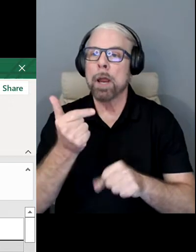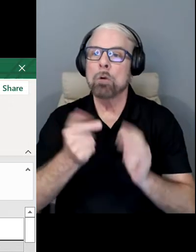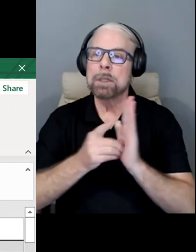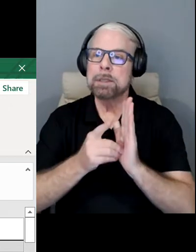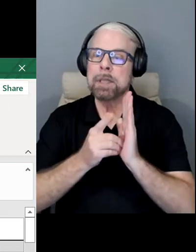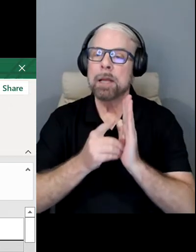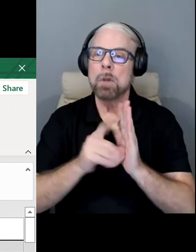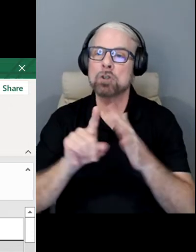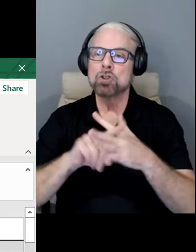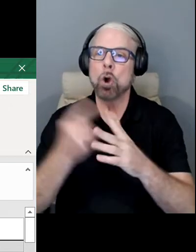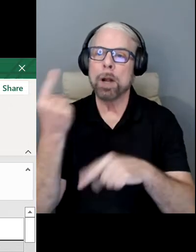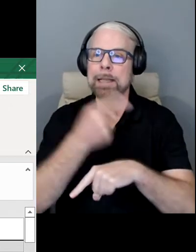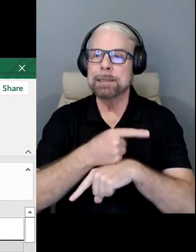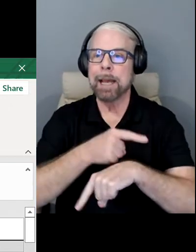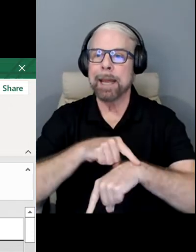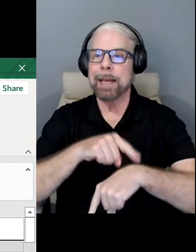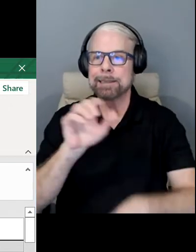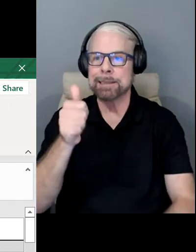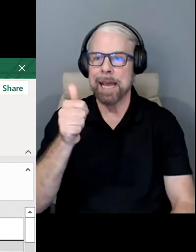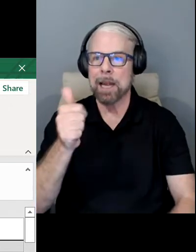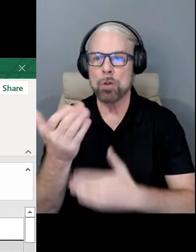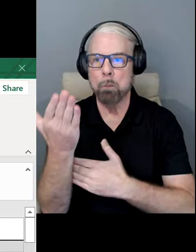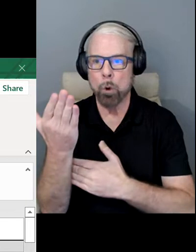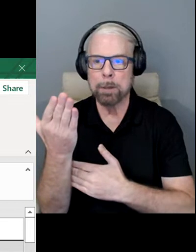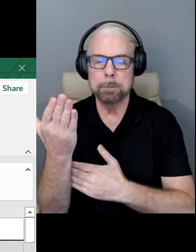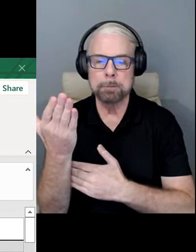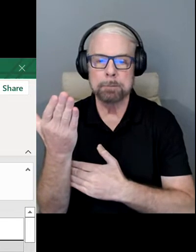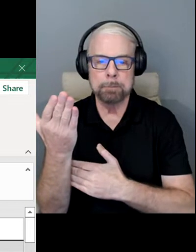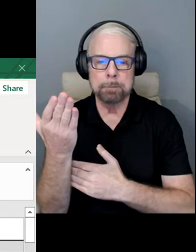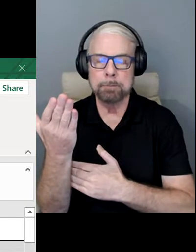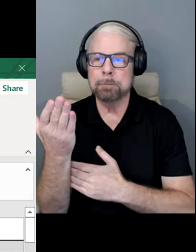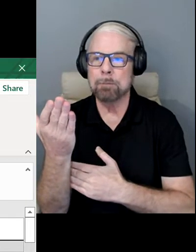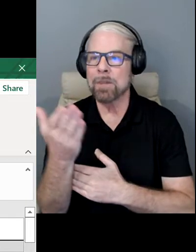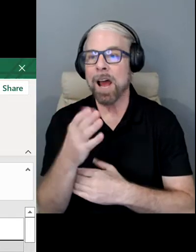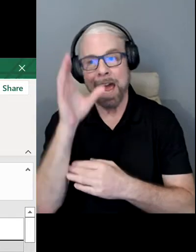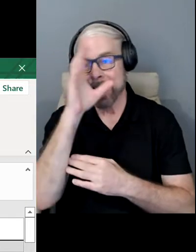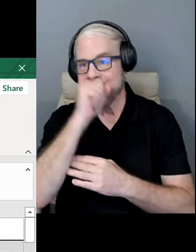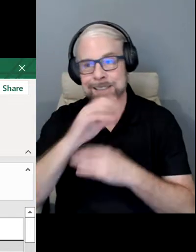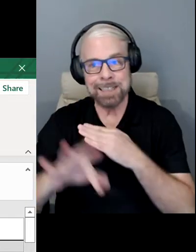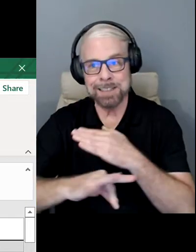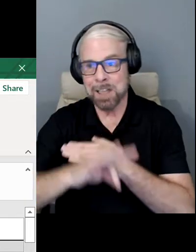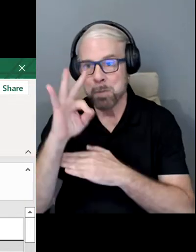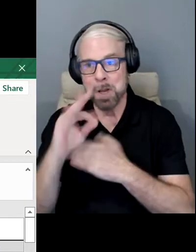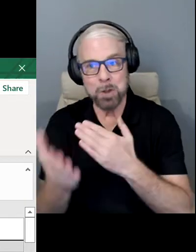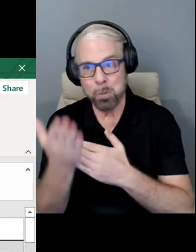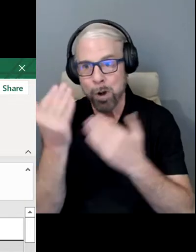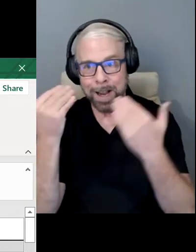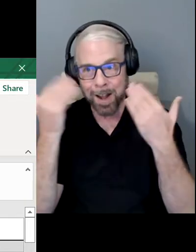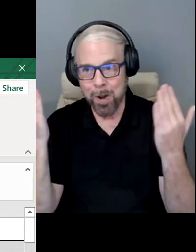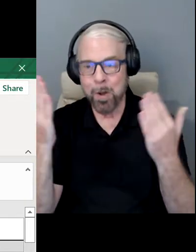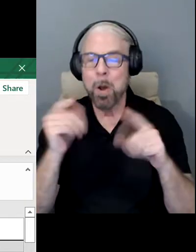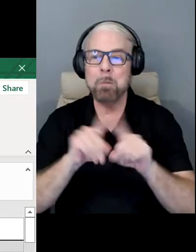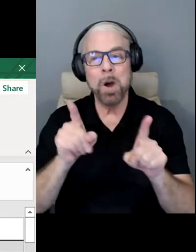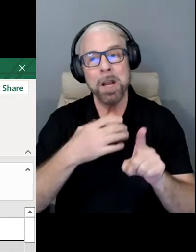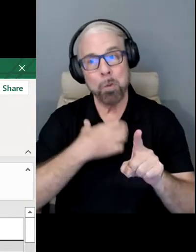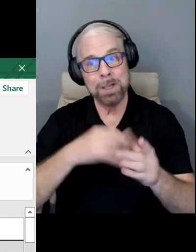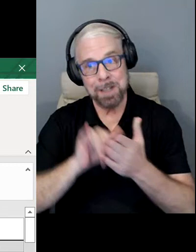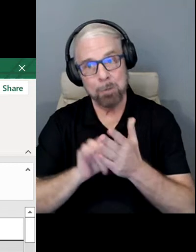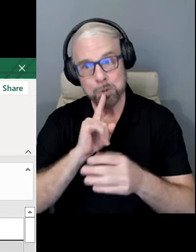starting his day at 10 o'clock in the morning. Guess he got to lie in a little bit this morning. I bet he wishes that were